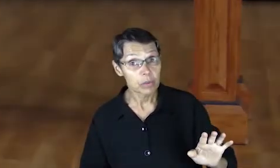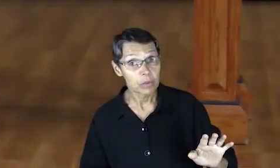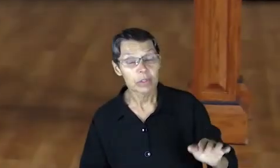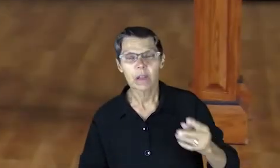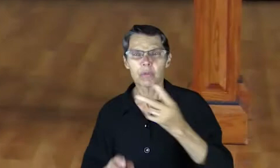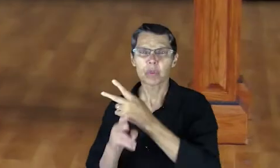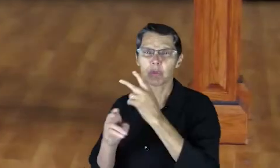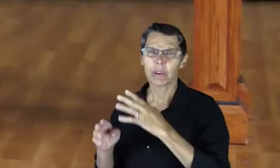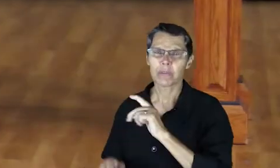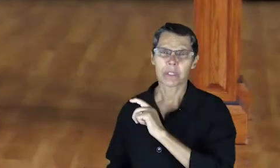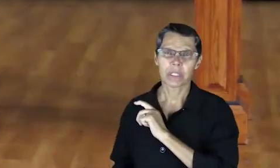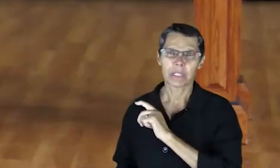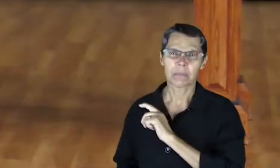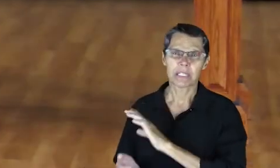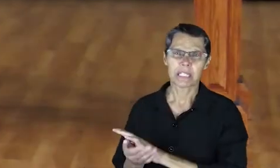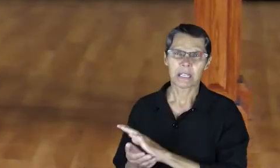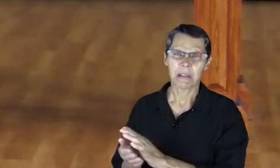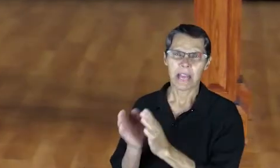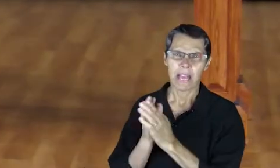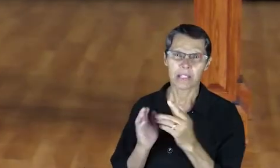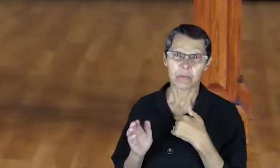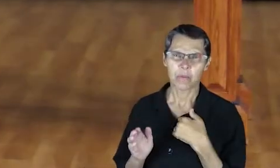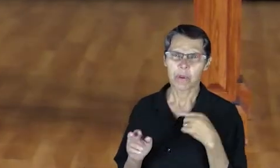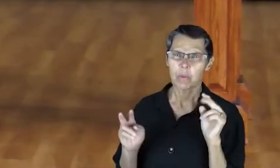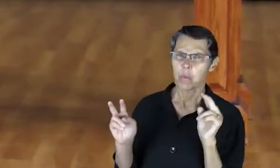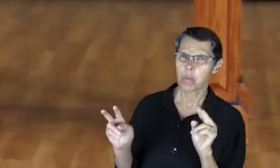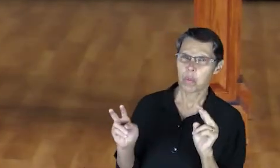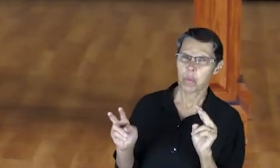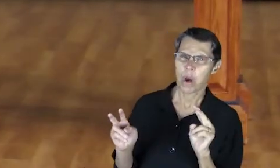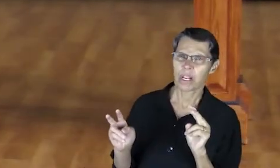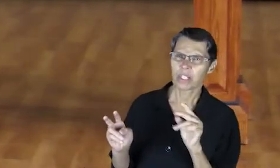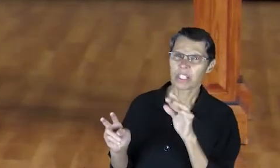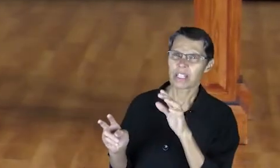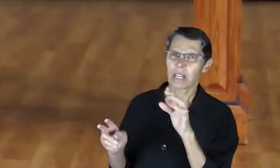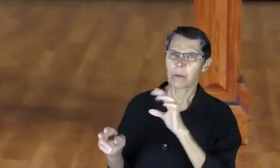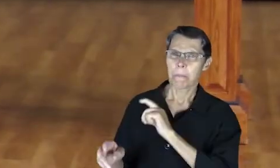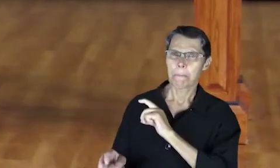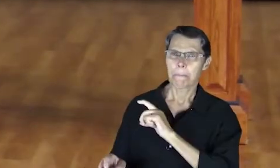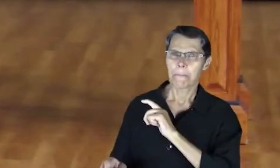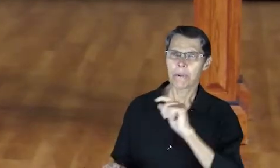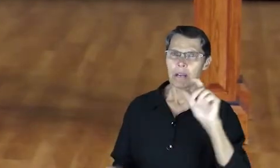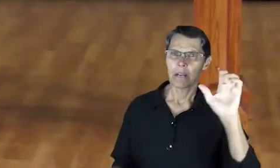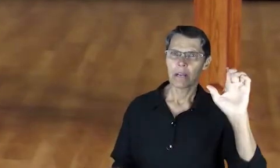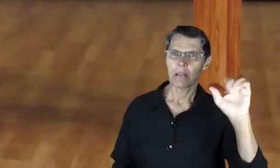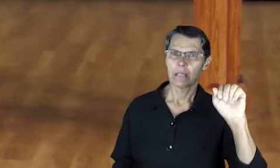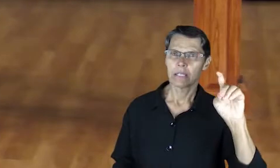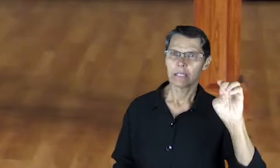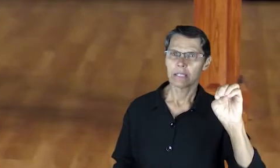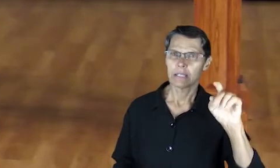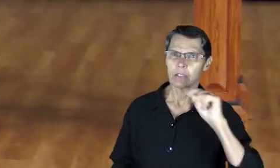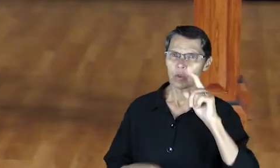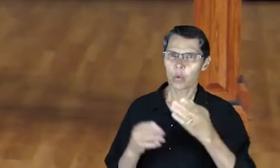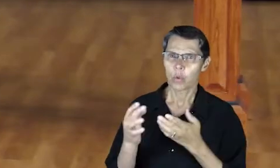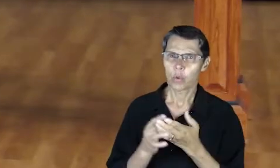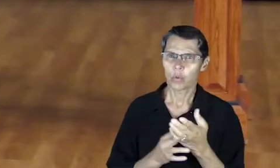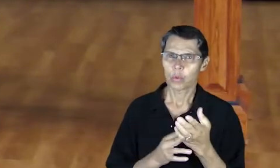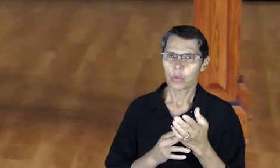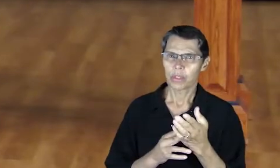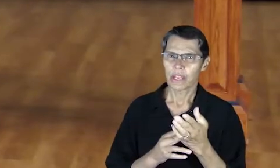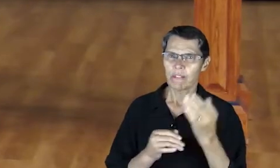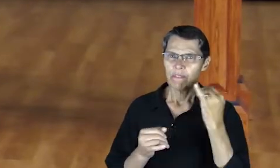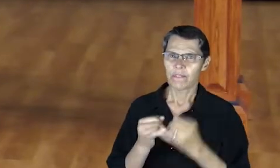asked me late one night when we were watching the exercises for these police cadets that were considered their